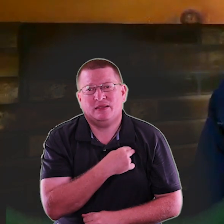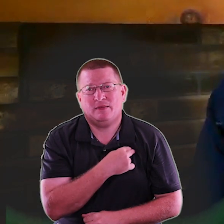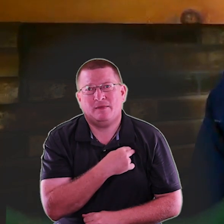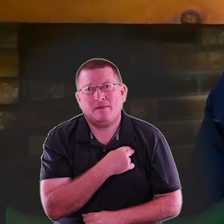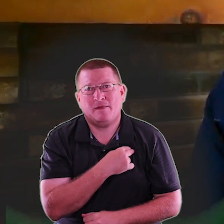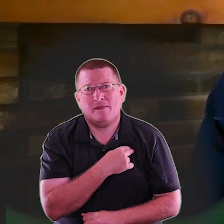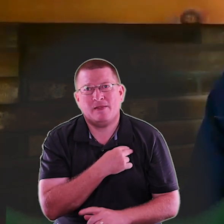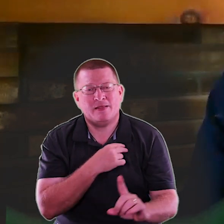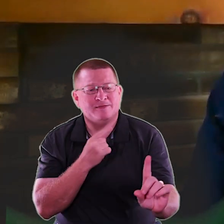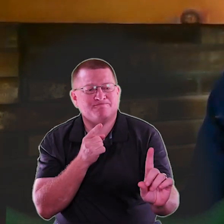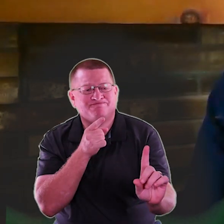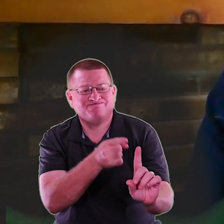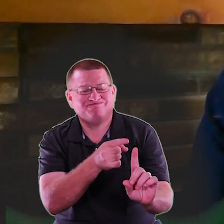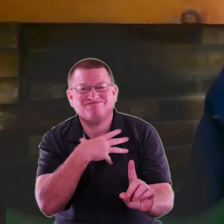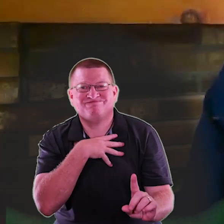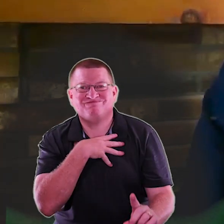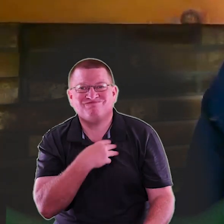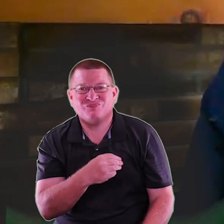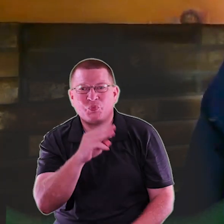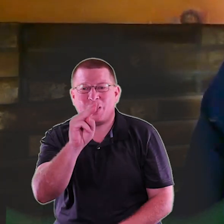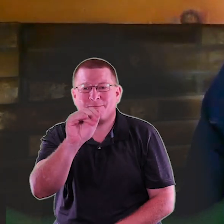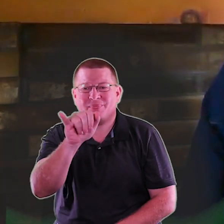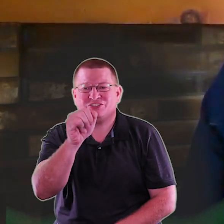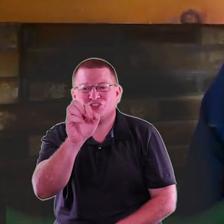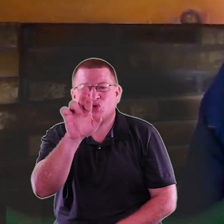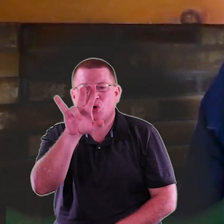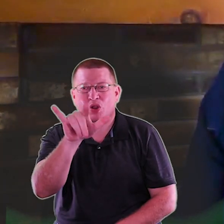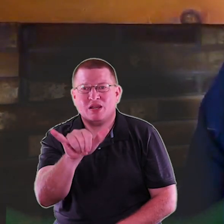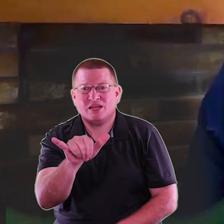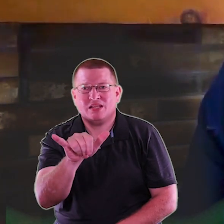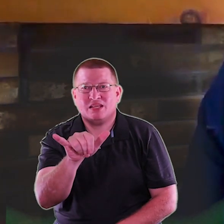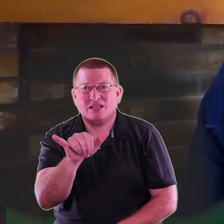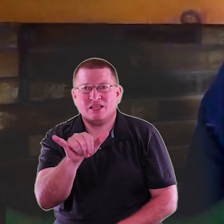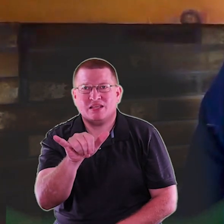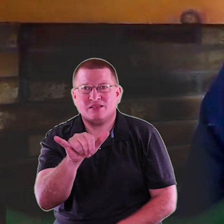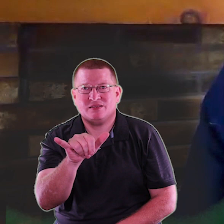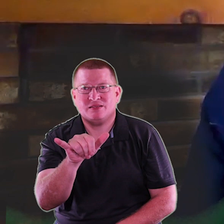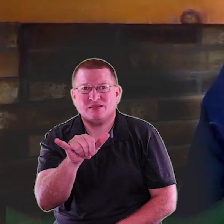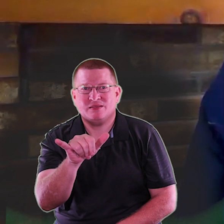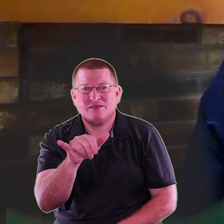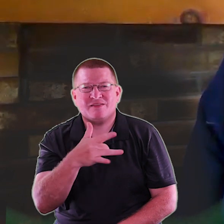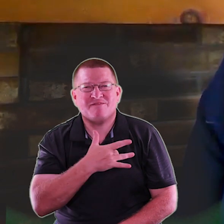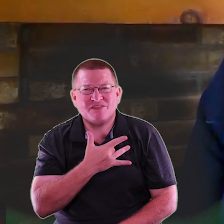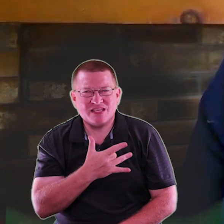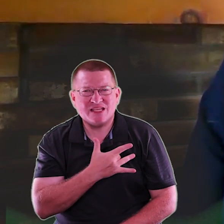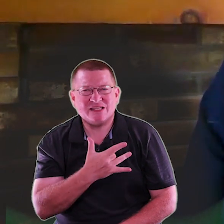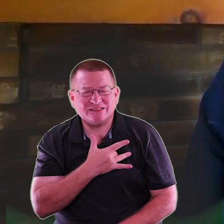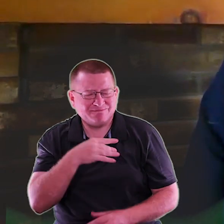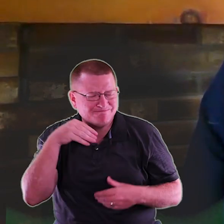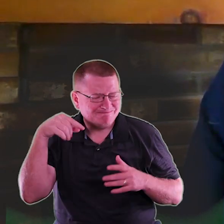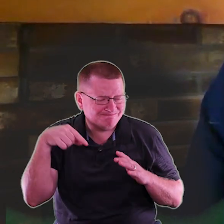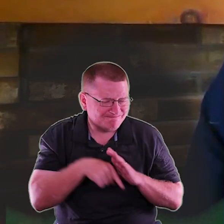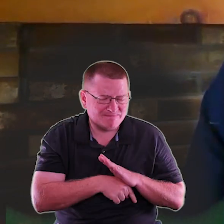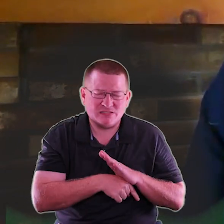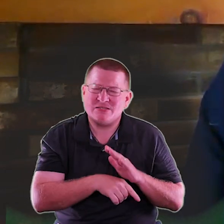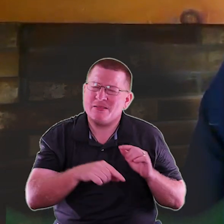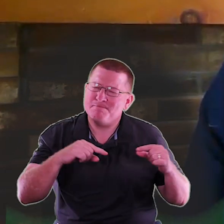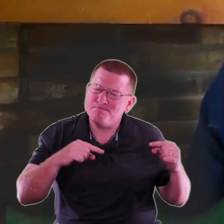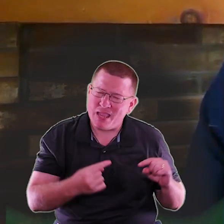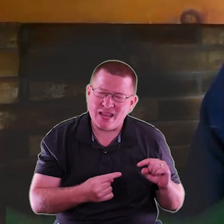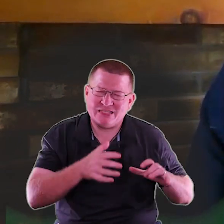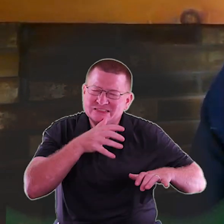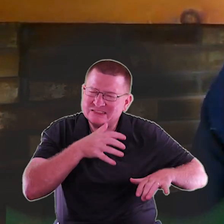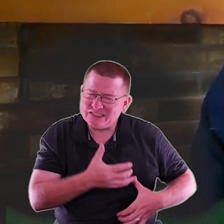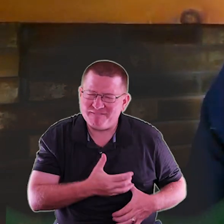Until the white majority feels in our soul that the pain and suffering of Black and brown people